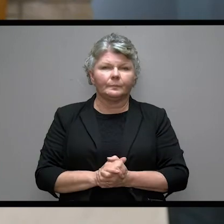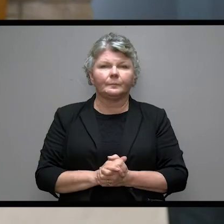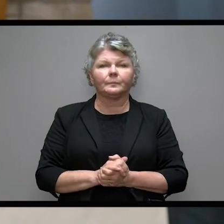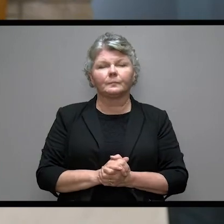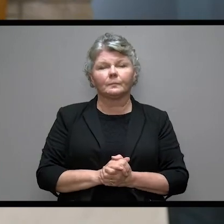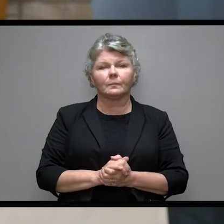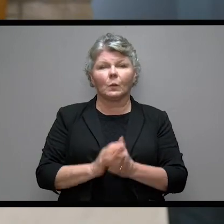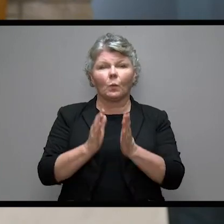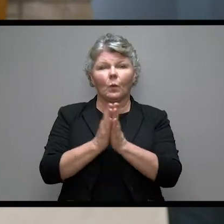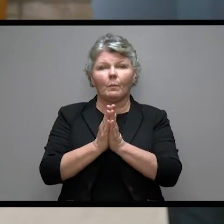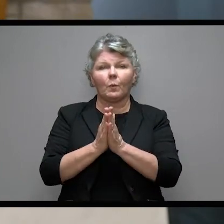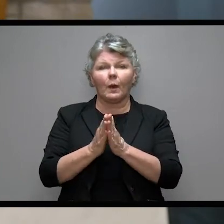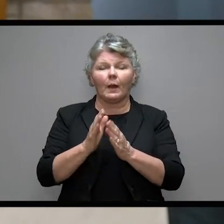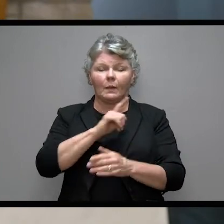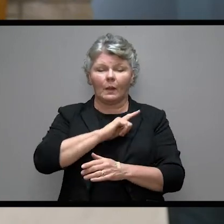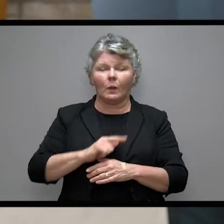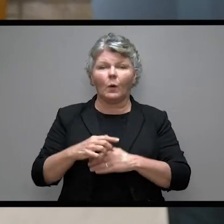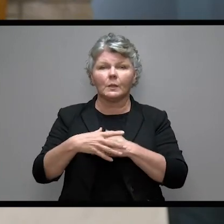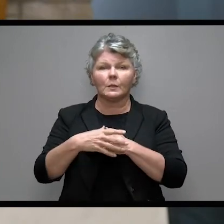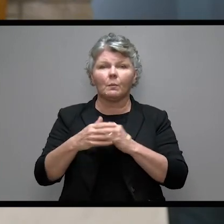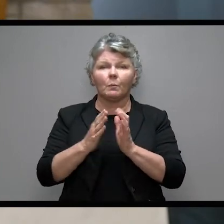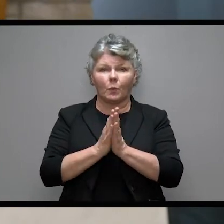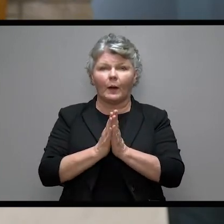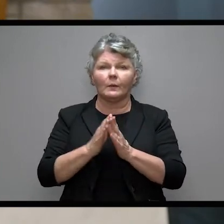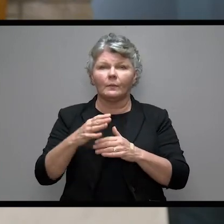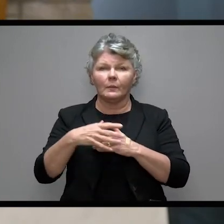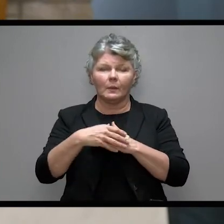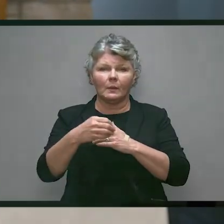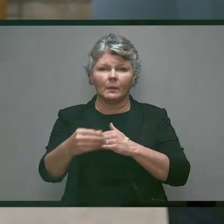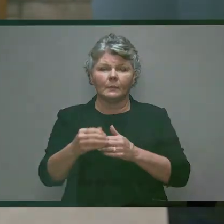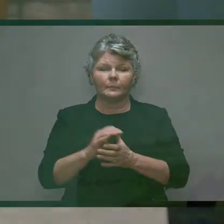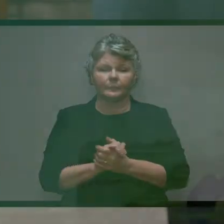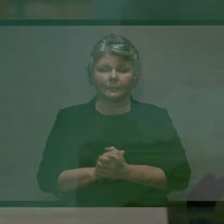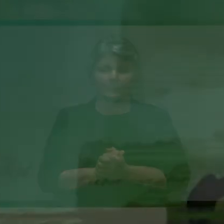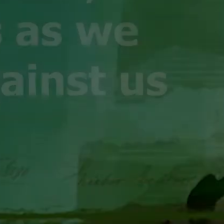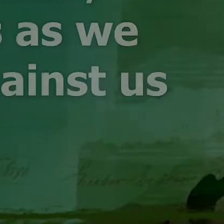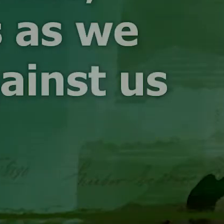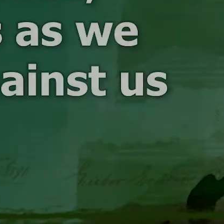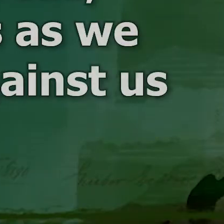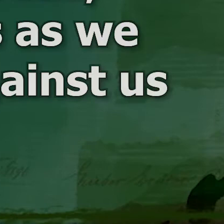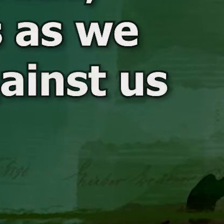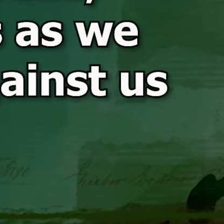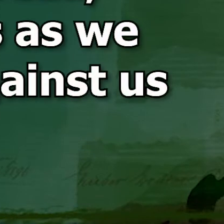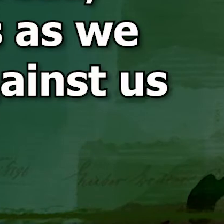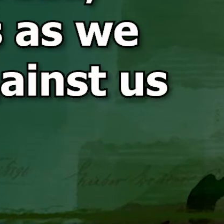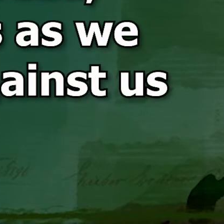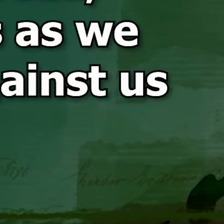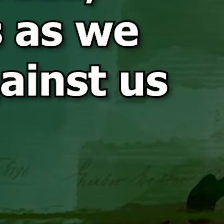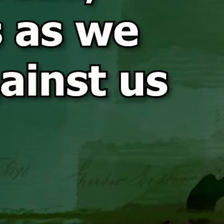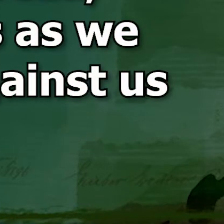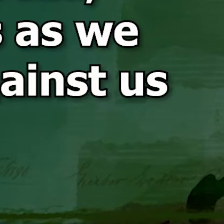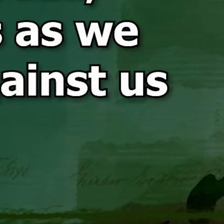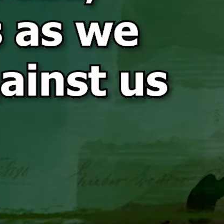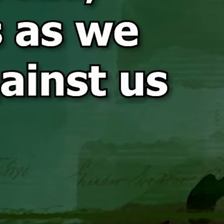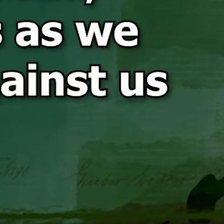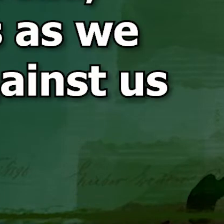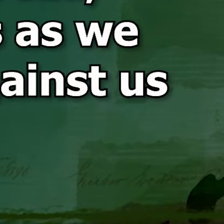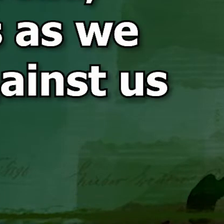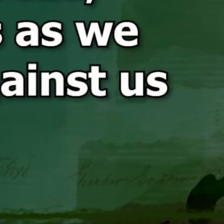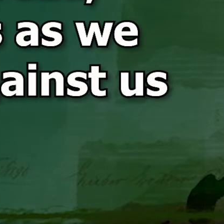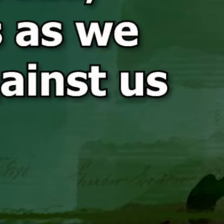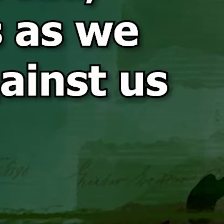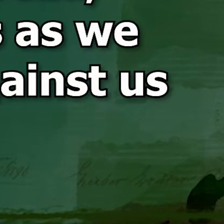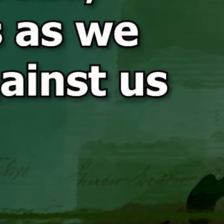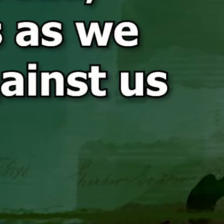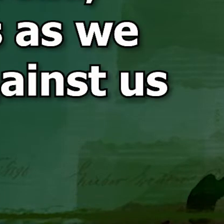Let us pray together the prayer that our Savior Jesus has taught us to pray. Our Father who art